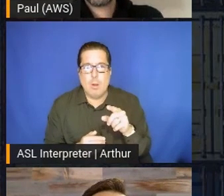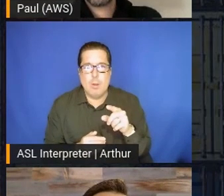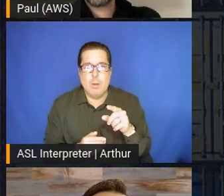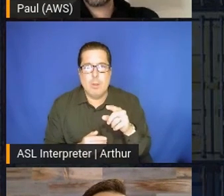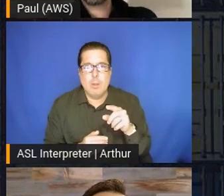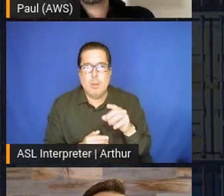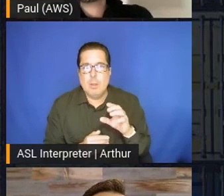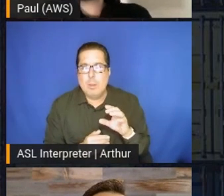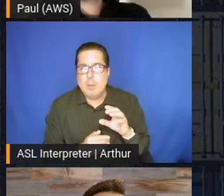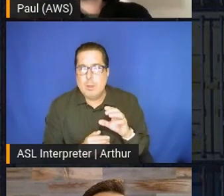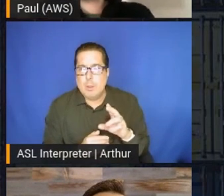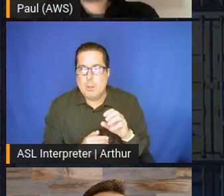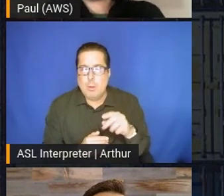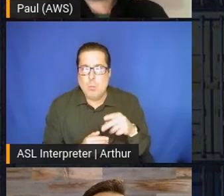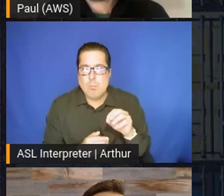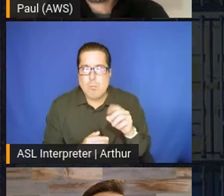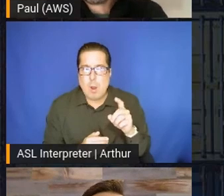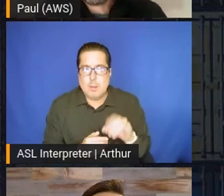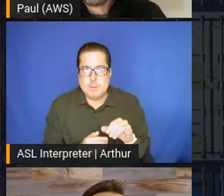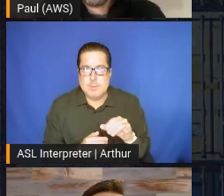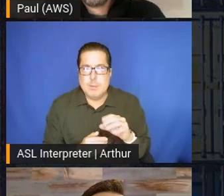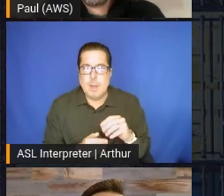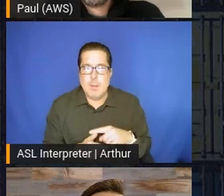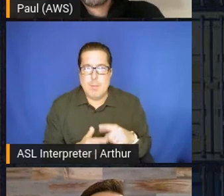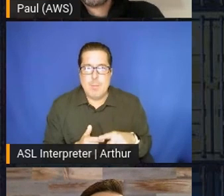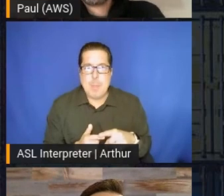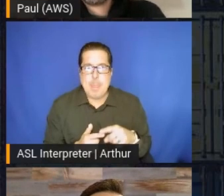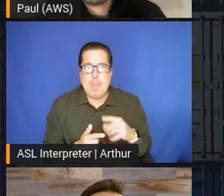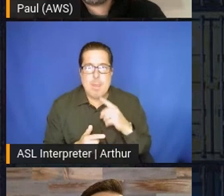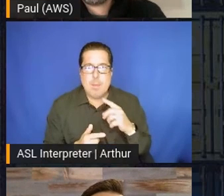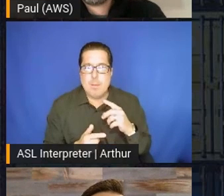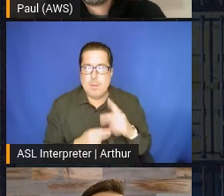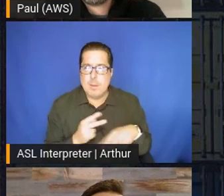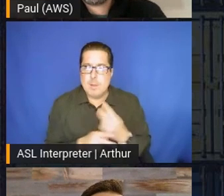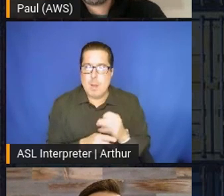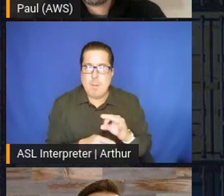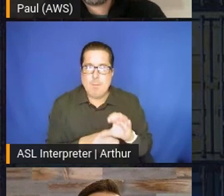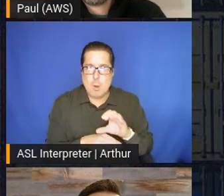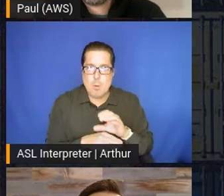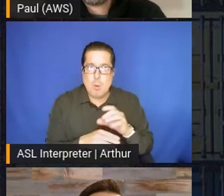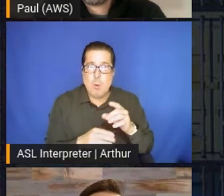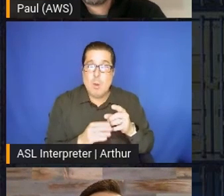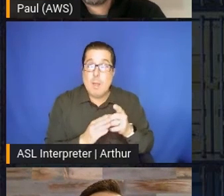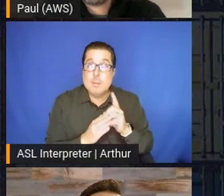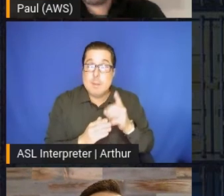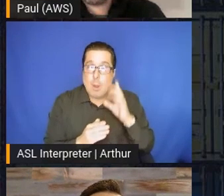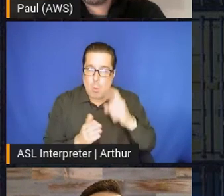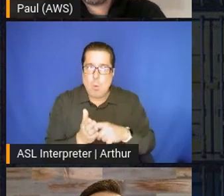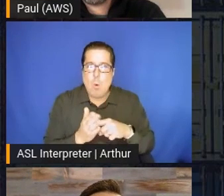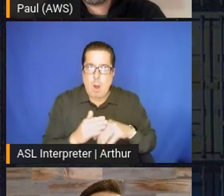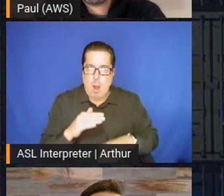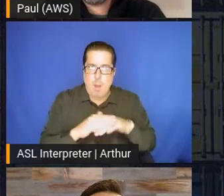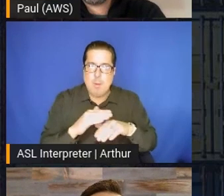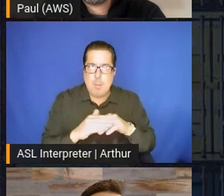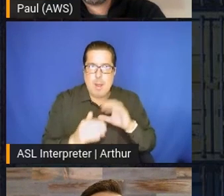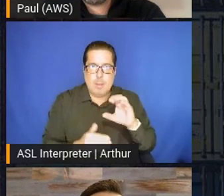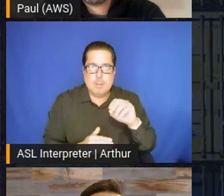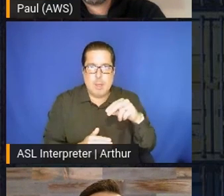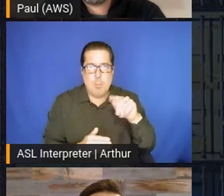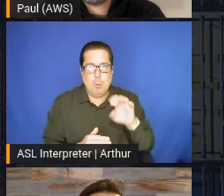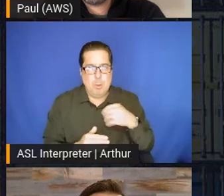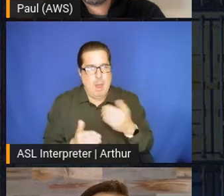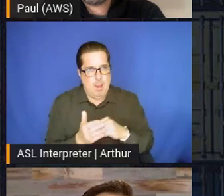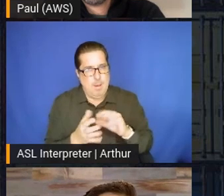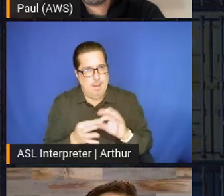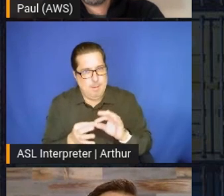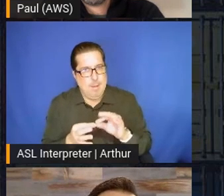it's just the type of the compute instance that you require. Optimized compute. I keep on saying this to make sure